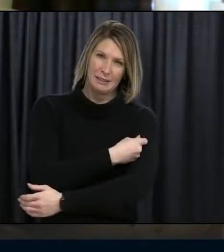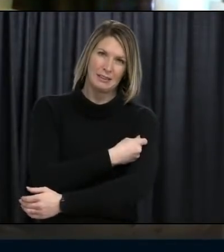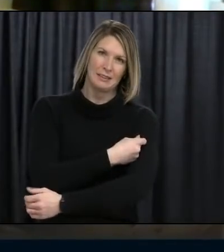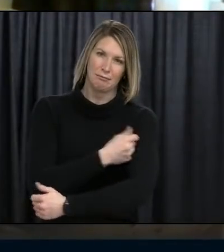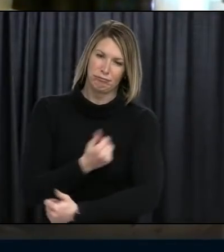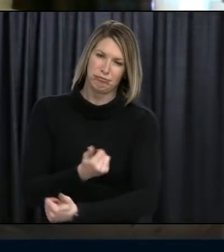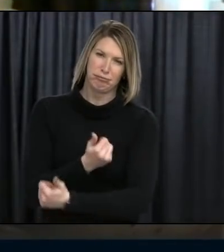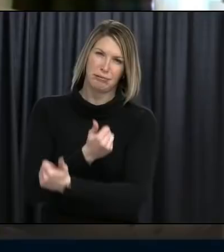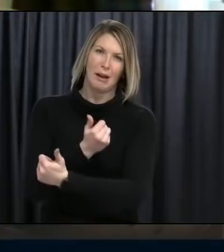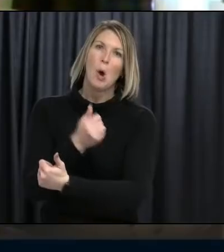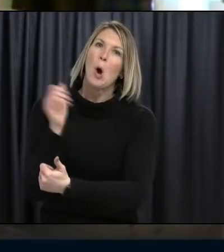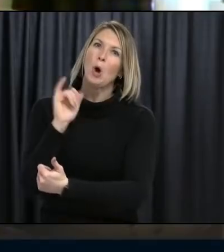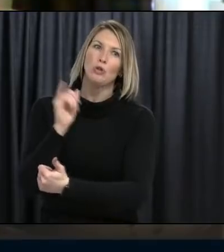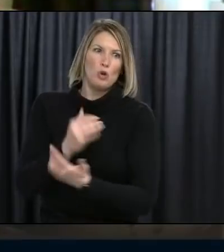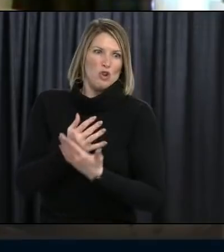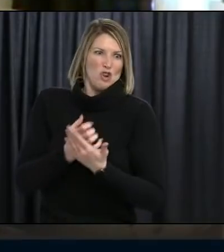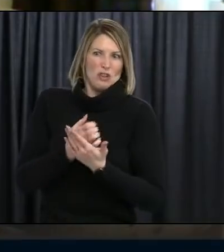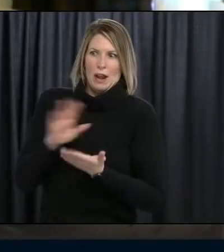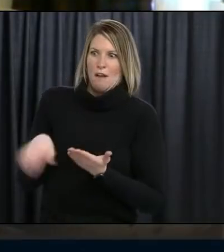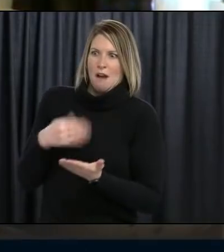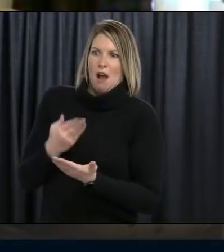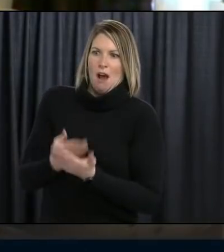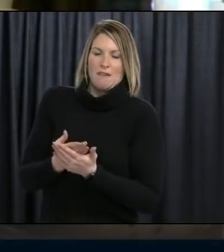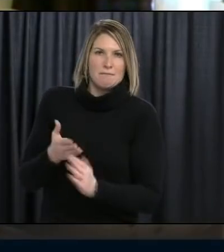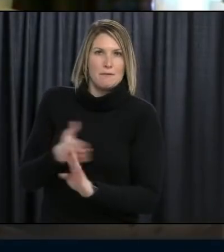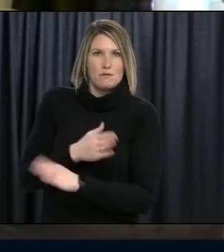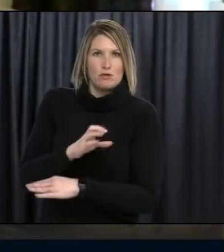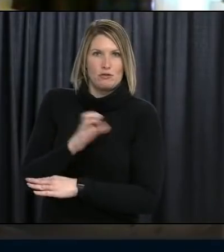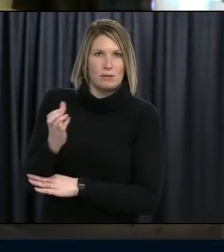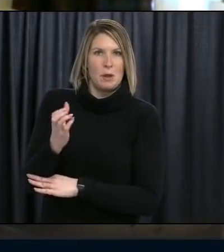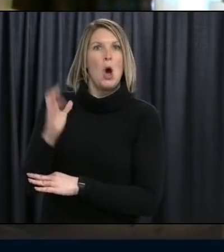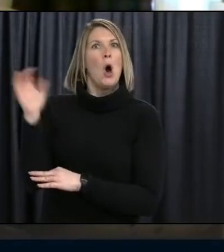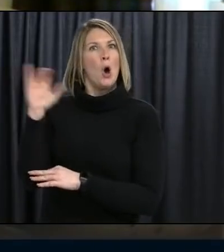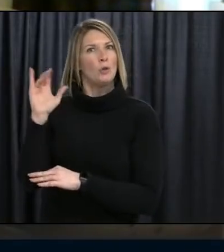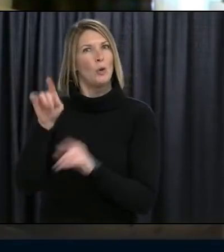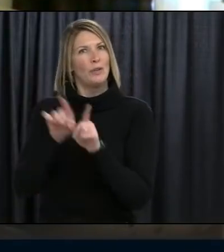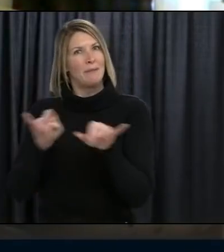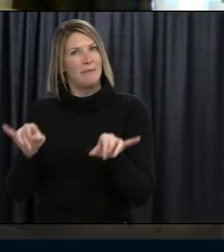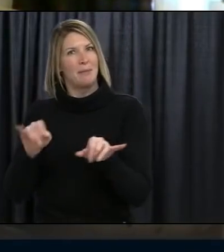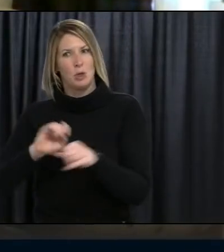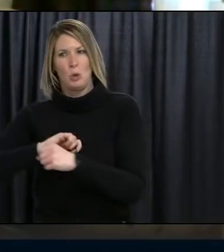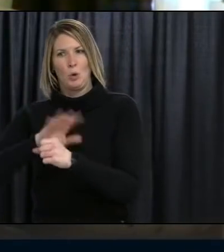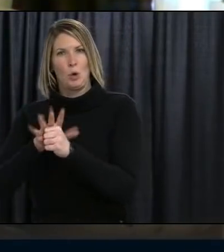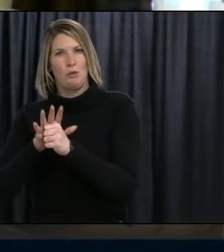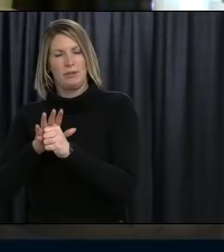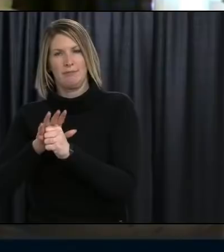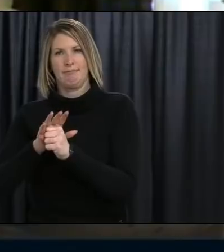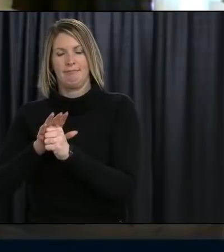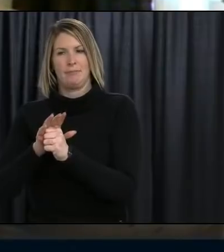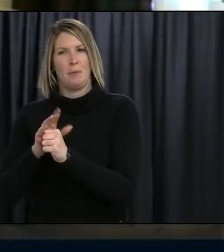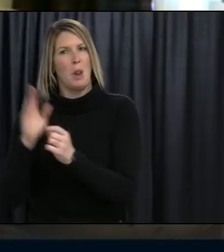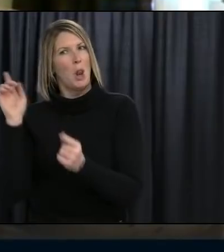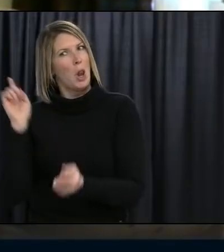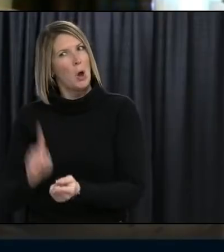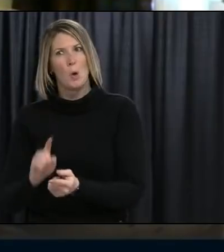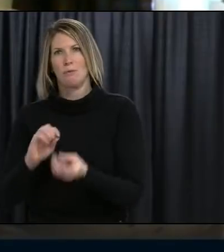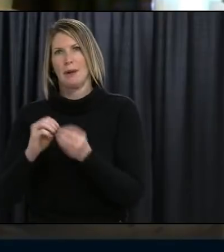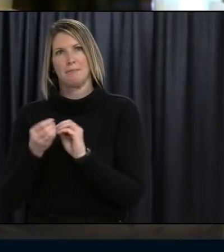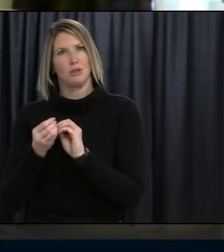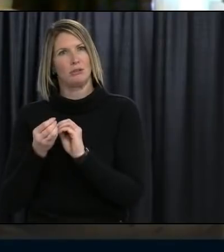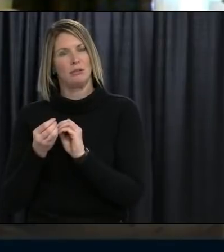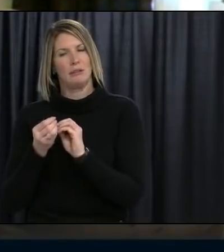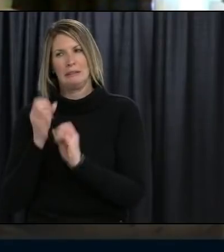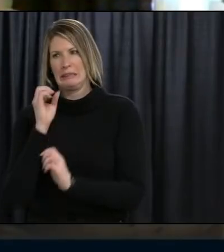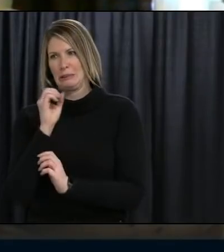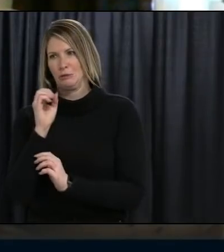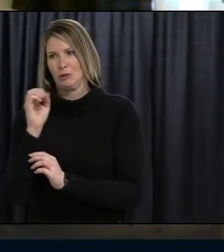of schedule, but we're also talking about low numbers. And I think that's a credit to each and every